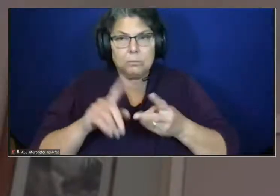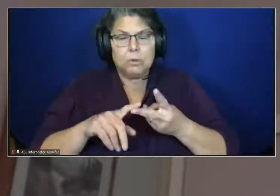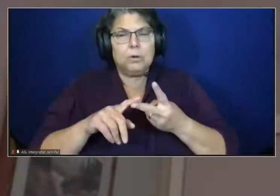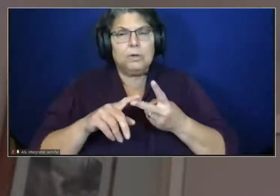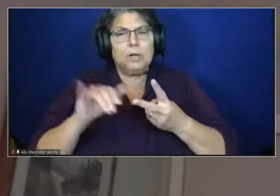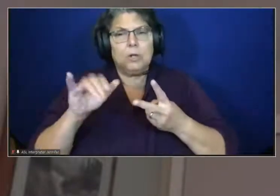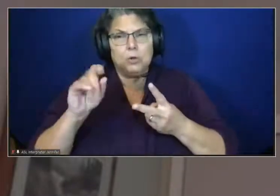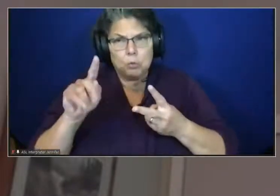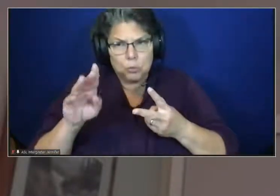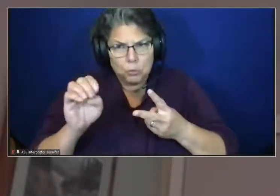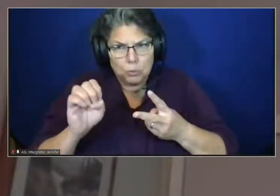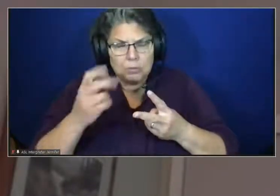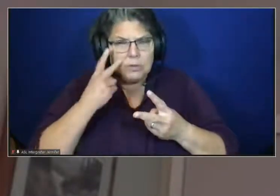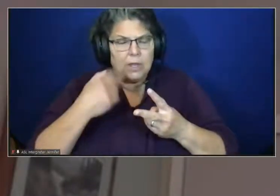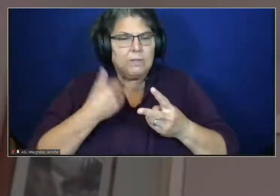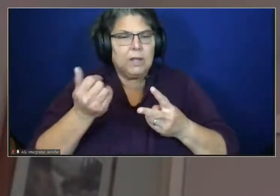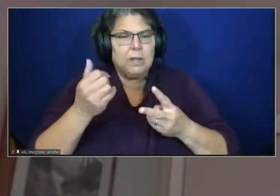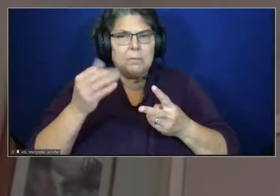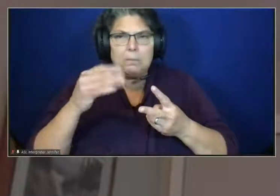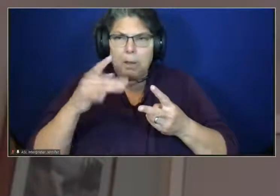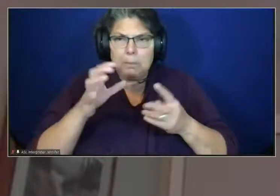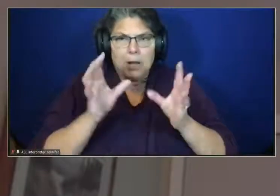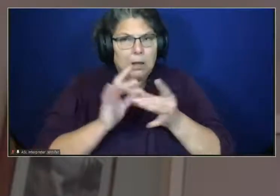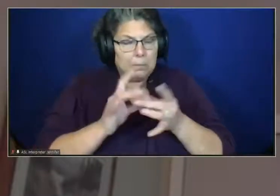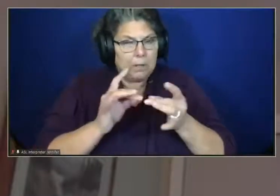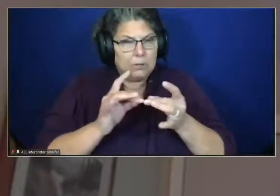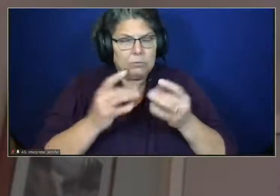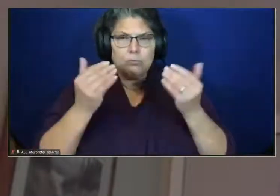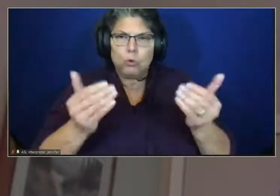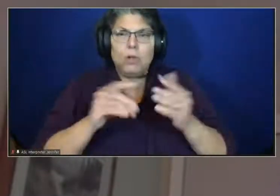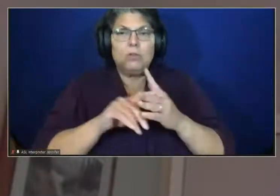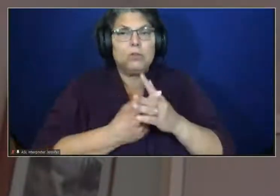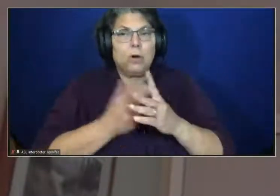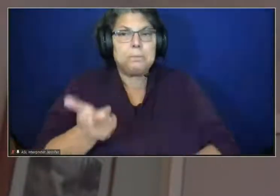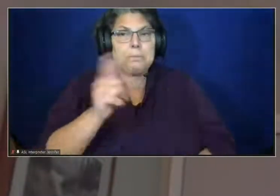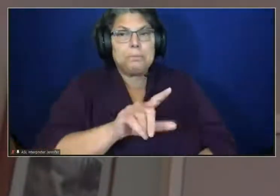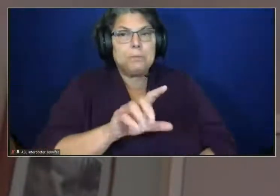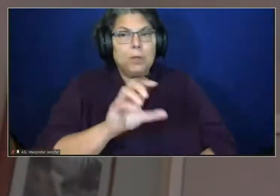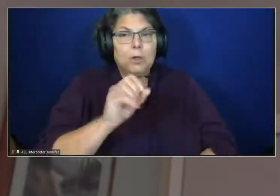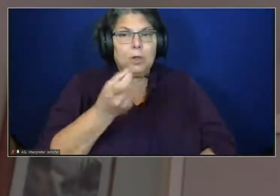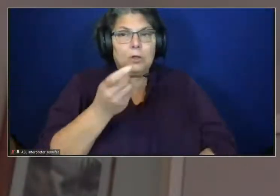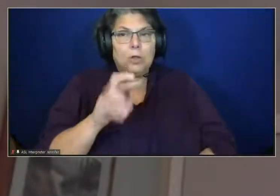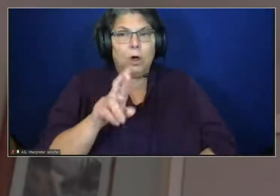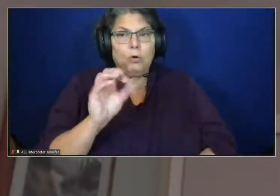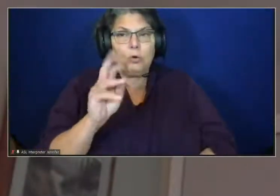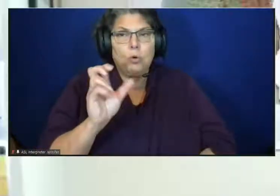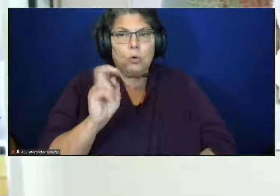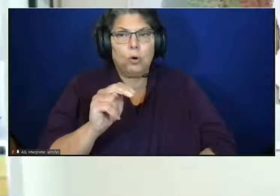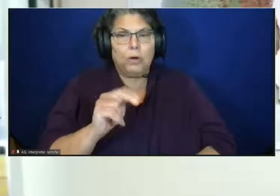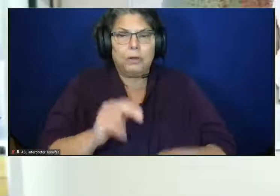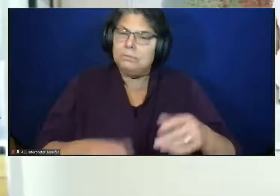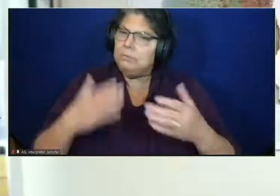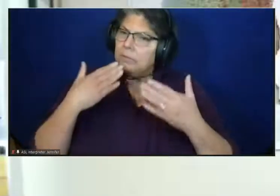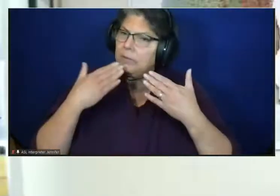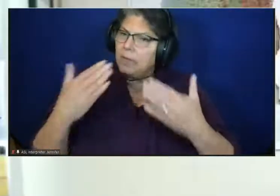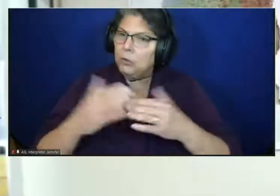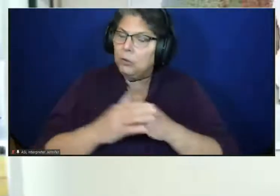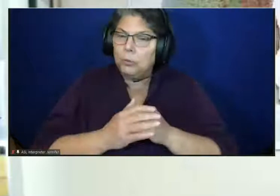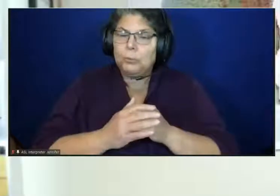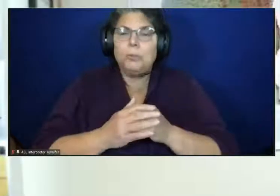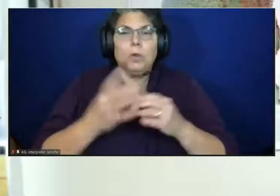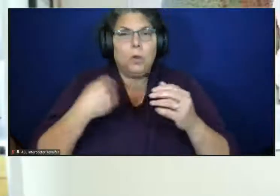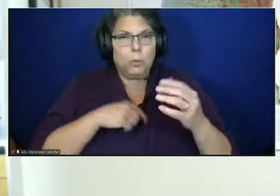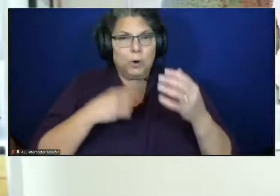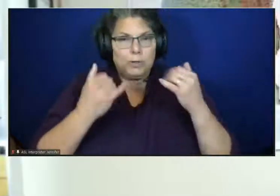comments. So let's jump right in. I'll hand things over to Dr. Coren. Thank you. Thank you. So we are seeing